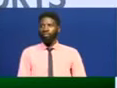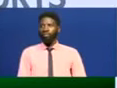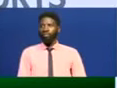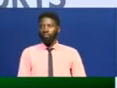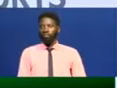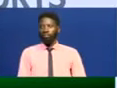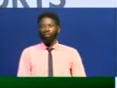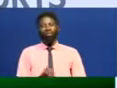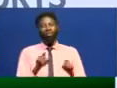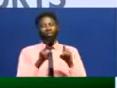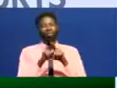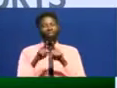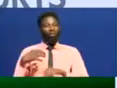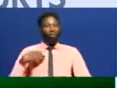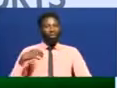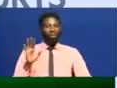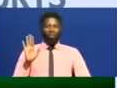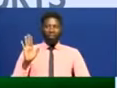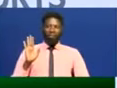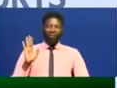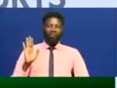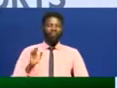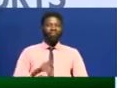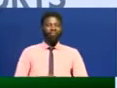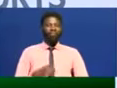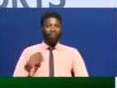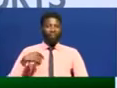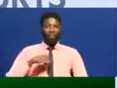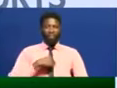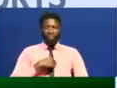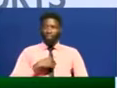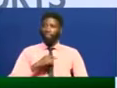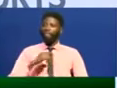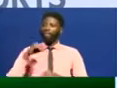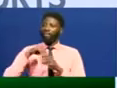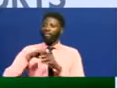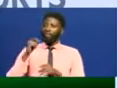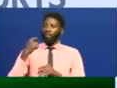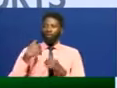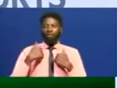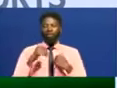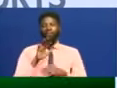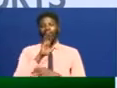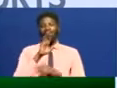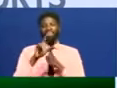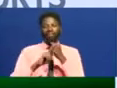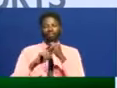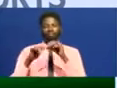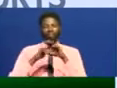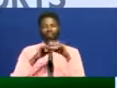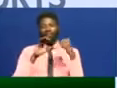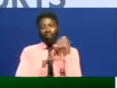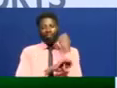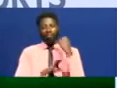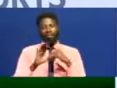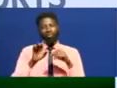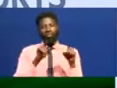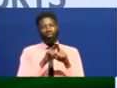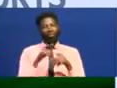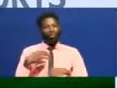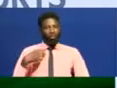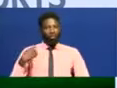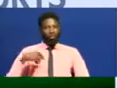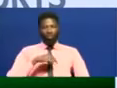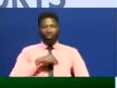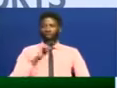Commonwealth Edition. We are bringing to Kenya 56 member countries of the Commonwealth. We'll have a